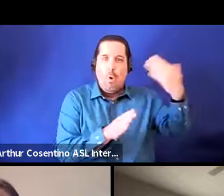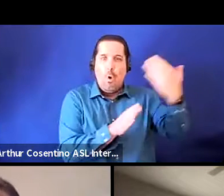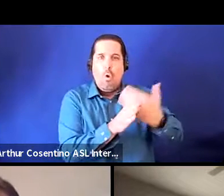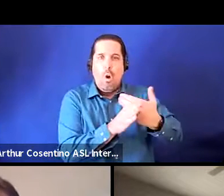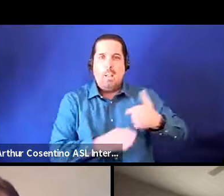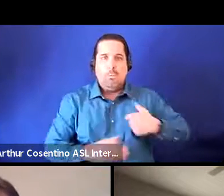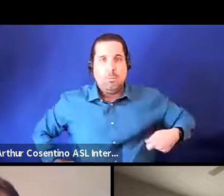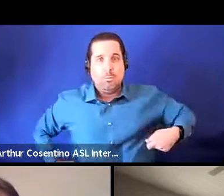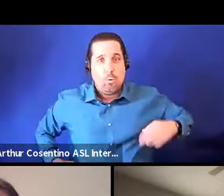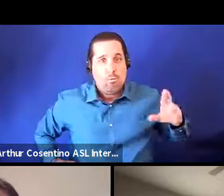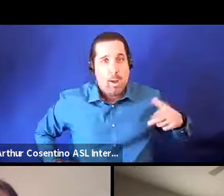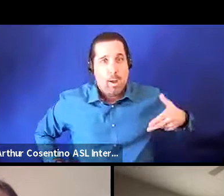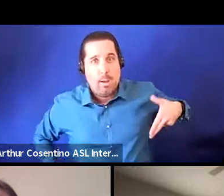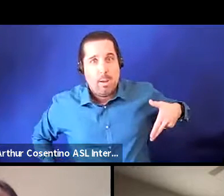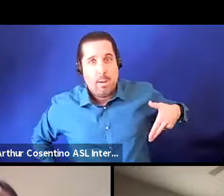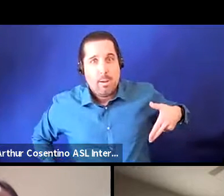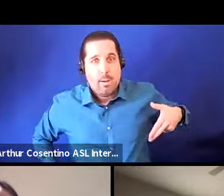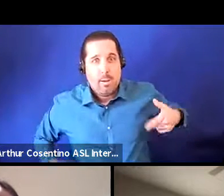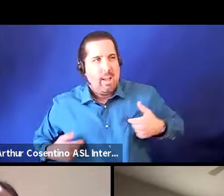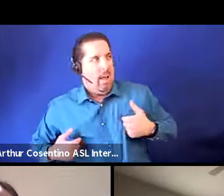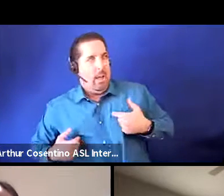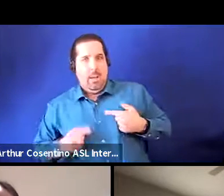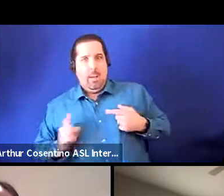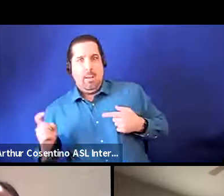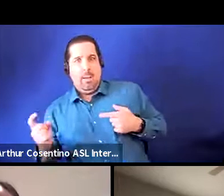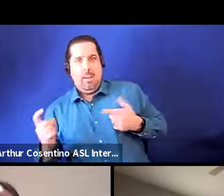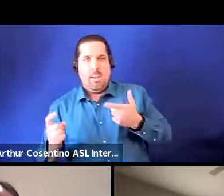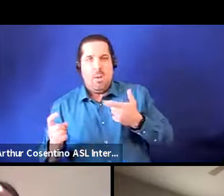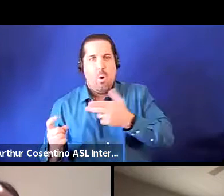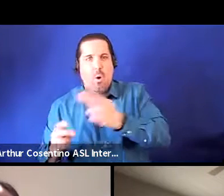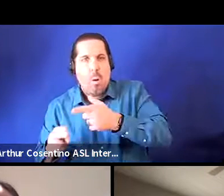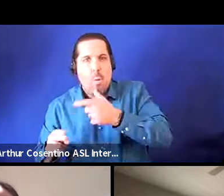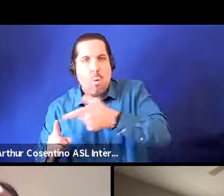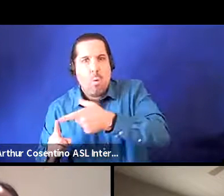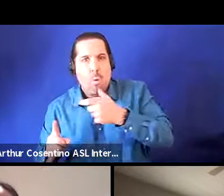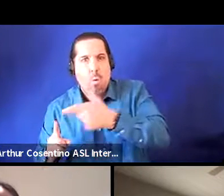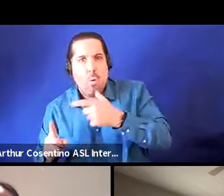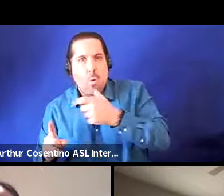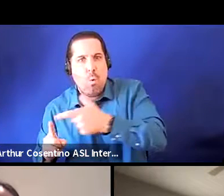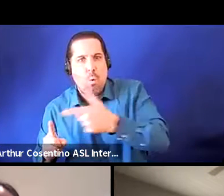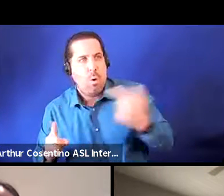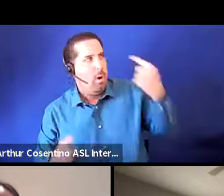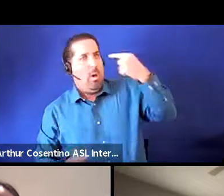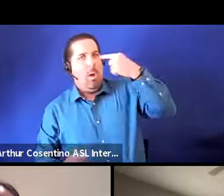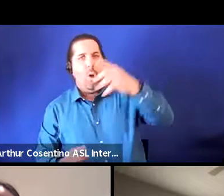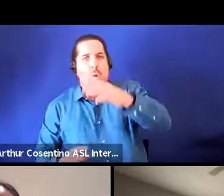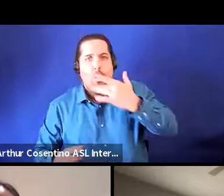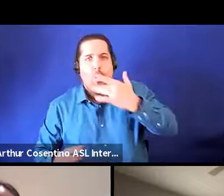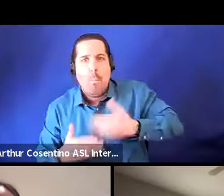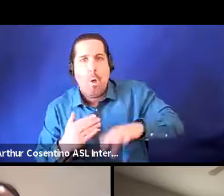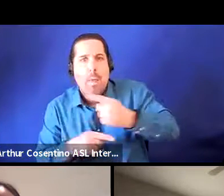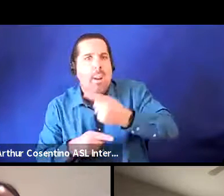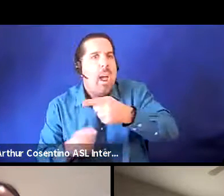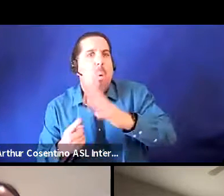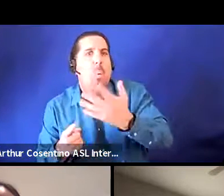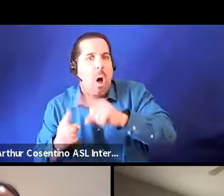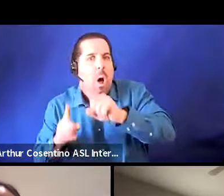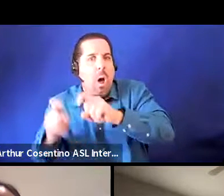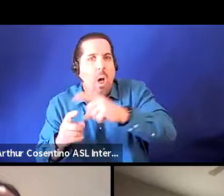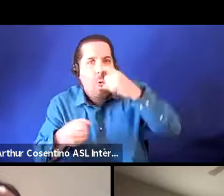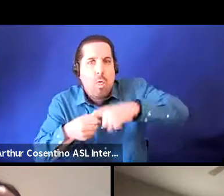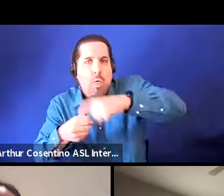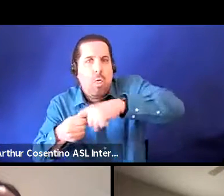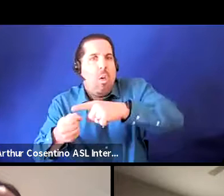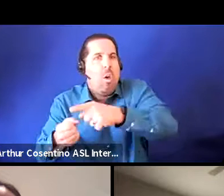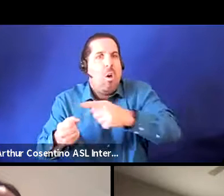set foot out the house, to pull me over and ask me questions. What's your name? Where you from? What's your birthday? What's your social? All these other questions. And then ultimately lift up your